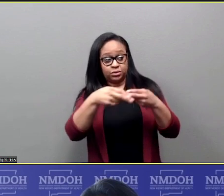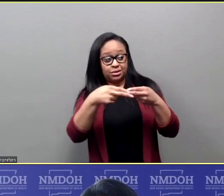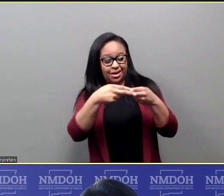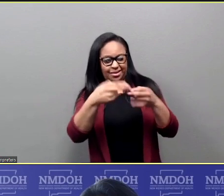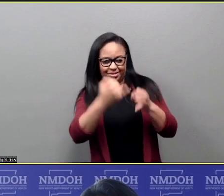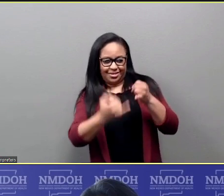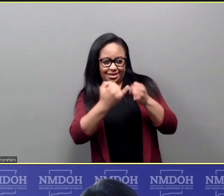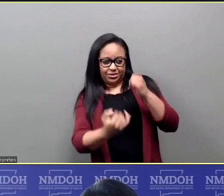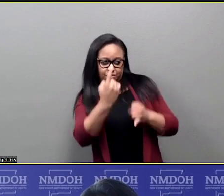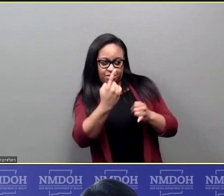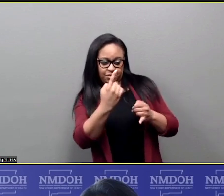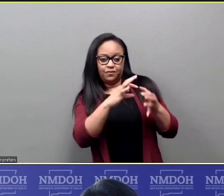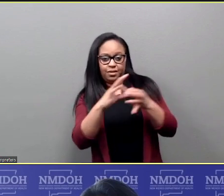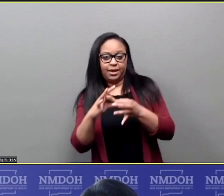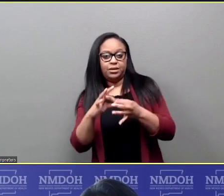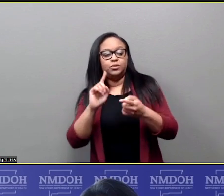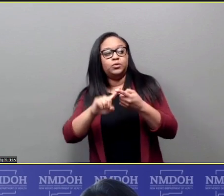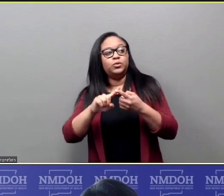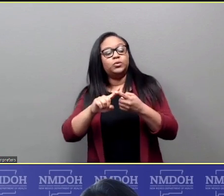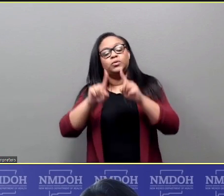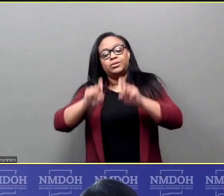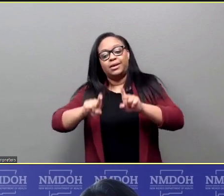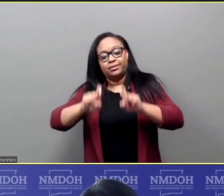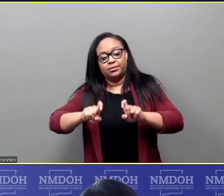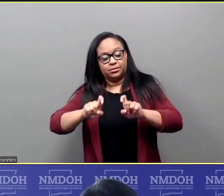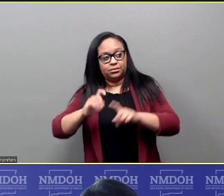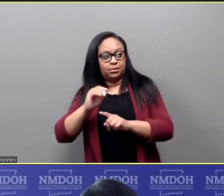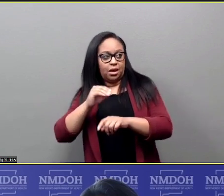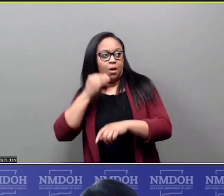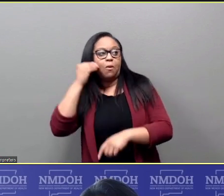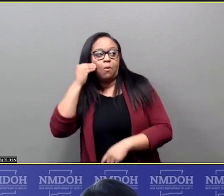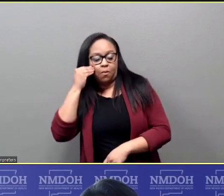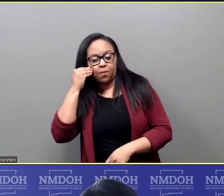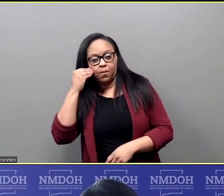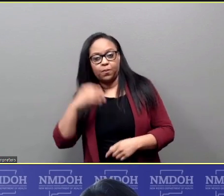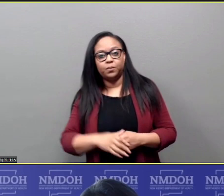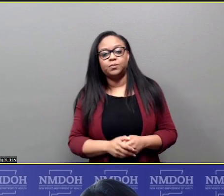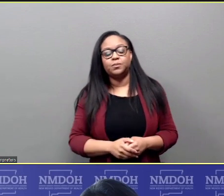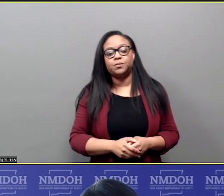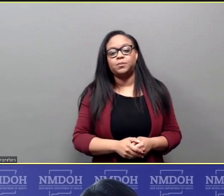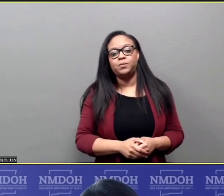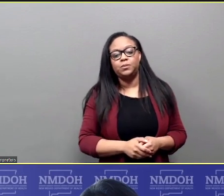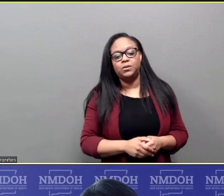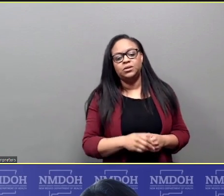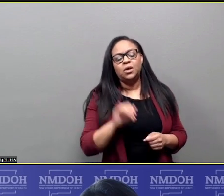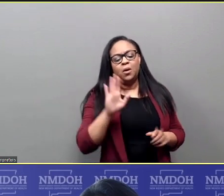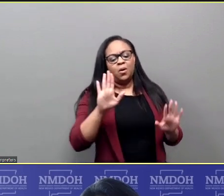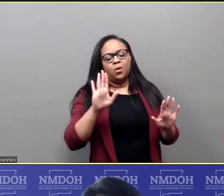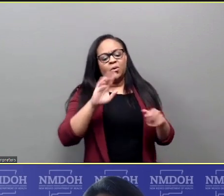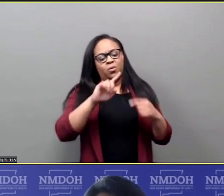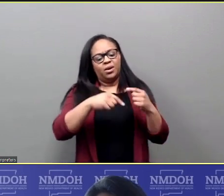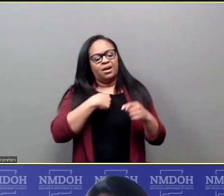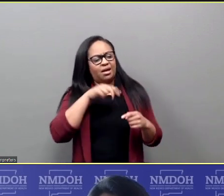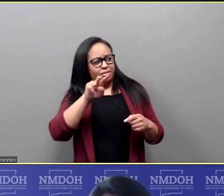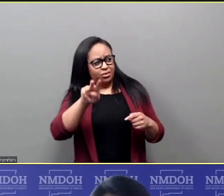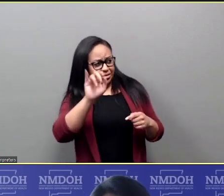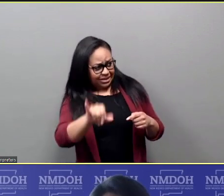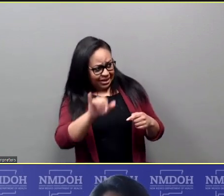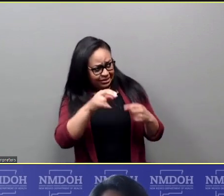testing. So, yes. You know, the slide appears to show, and please correct me if I misinterpreted it, that